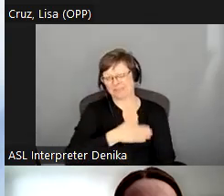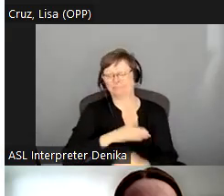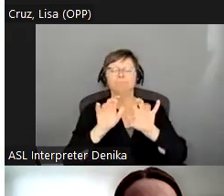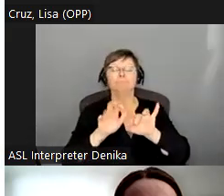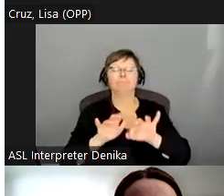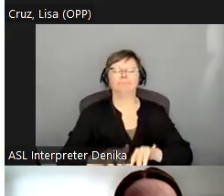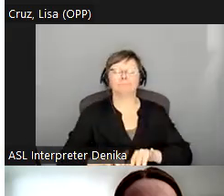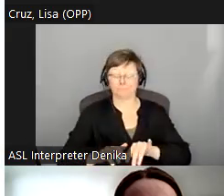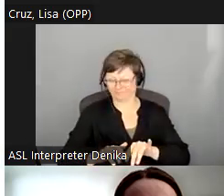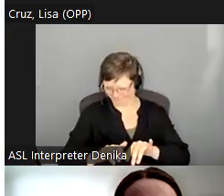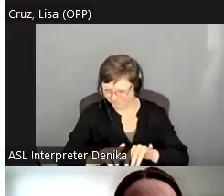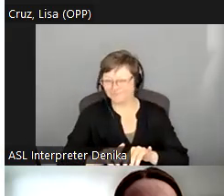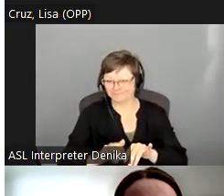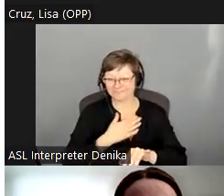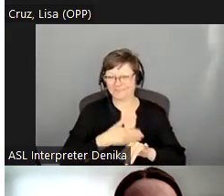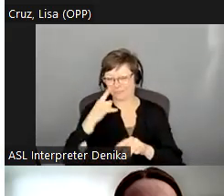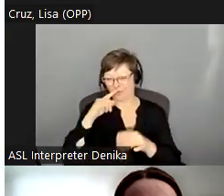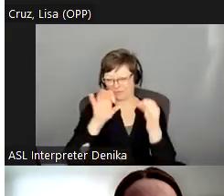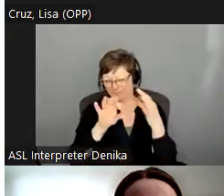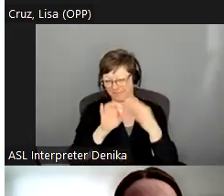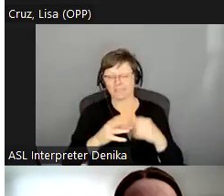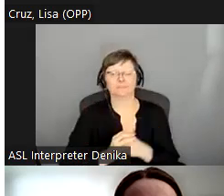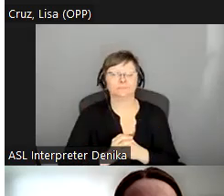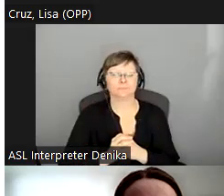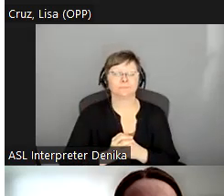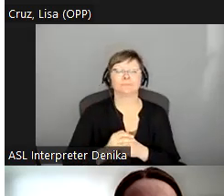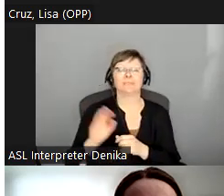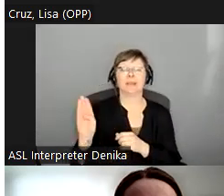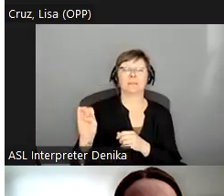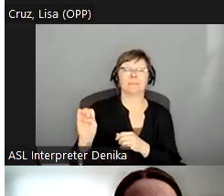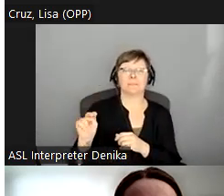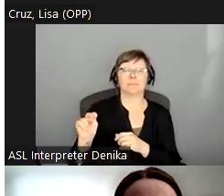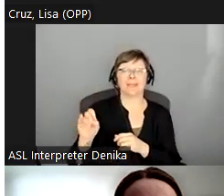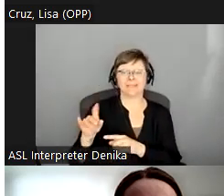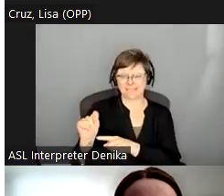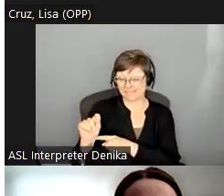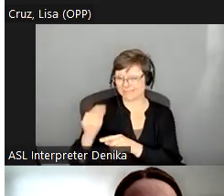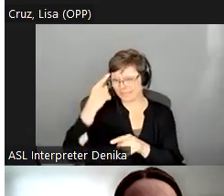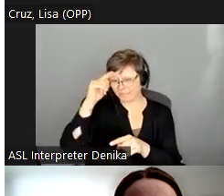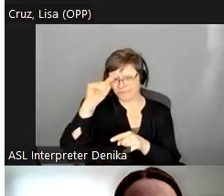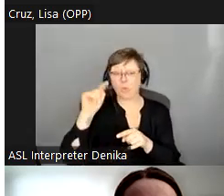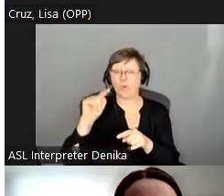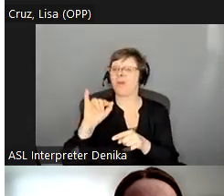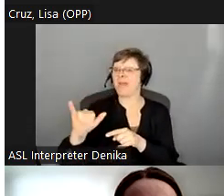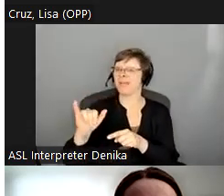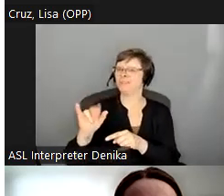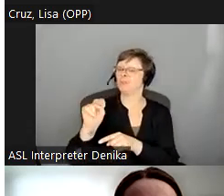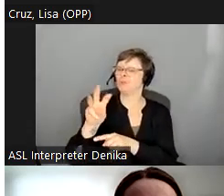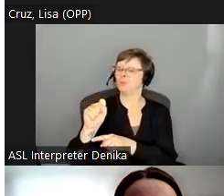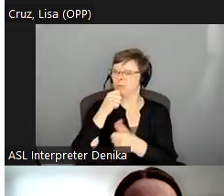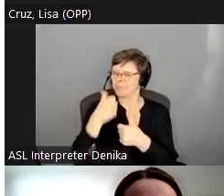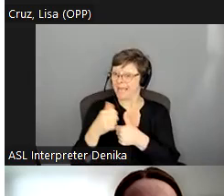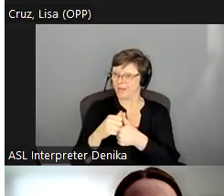the session. Contact for Benedict for the Canadian Network. Join up for their newsletter as well. I'm not sure if